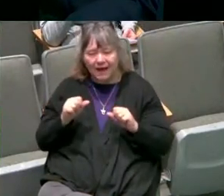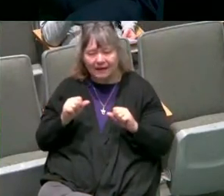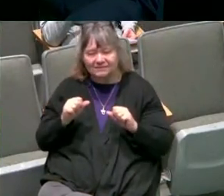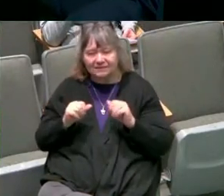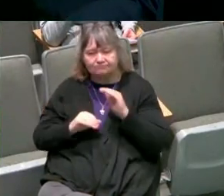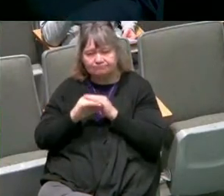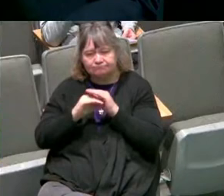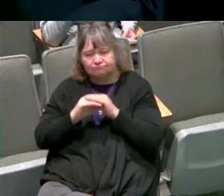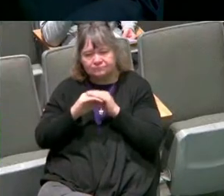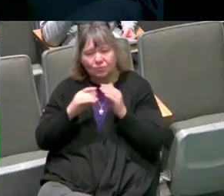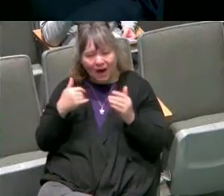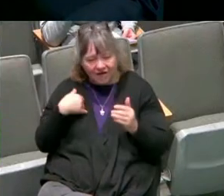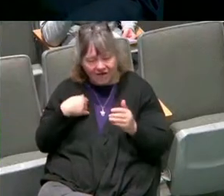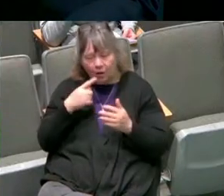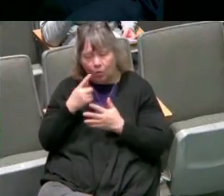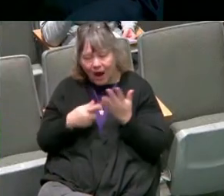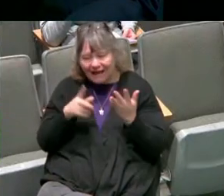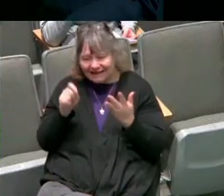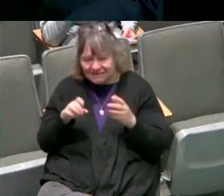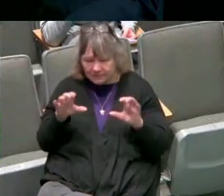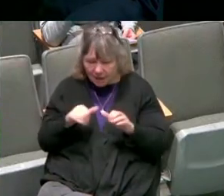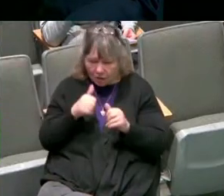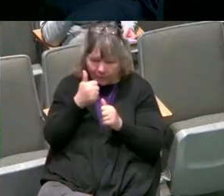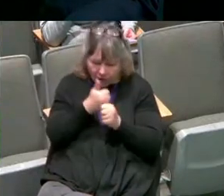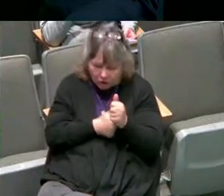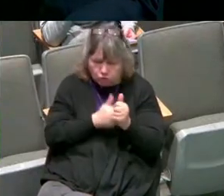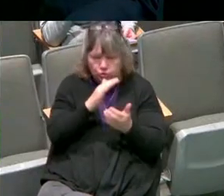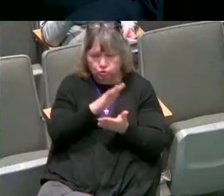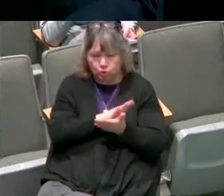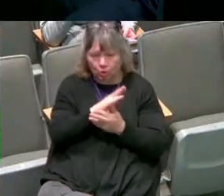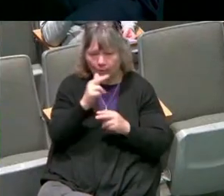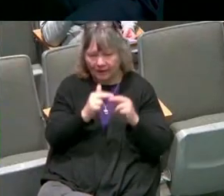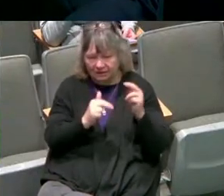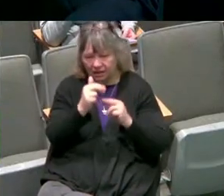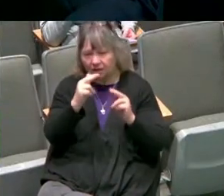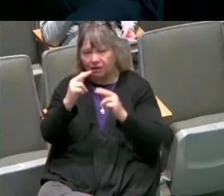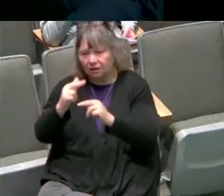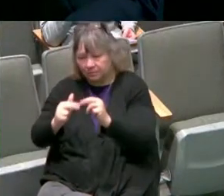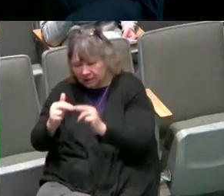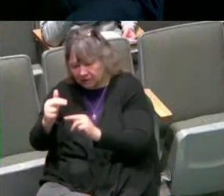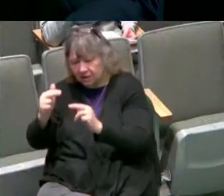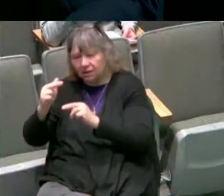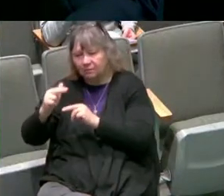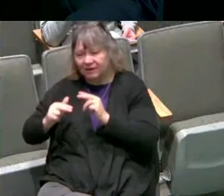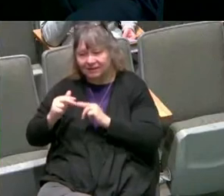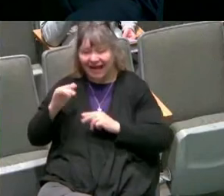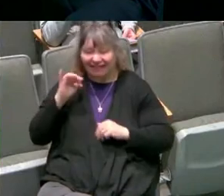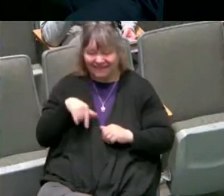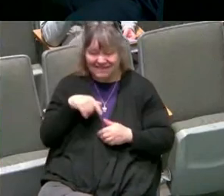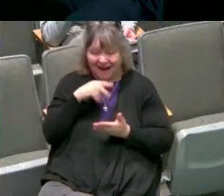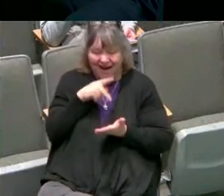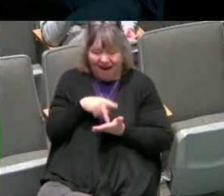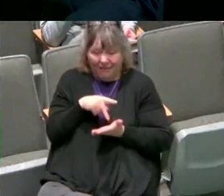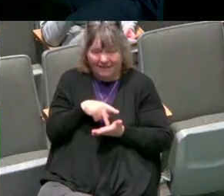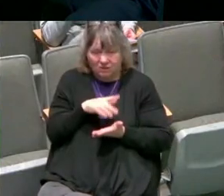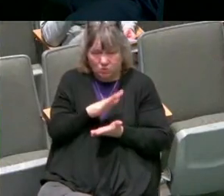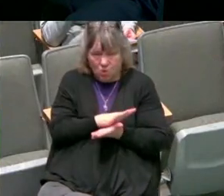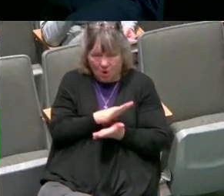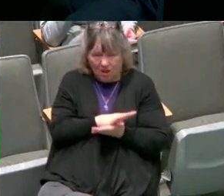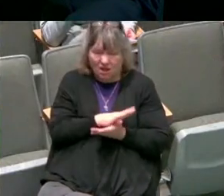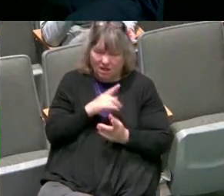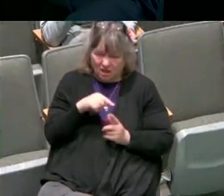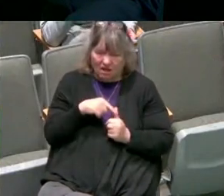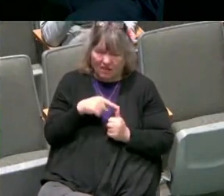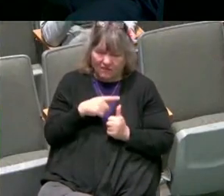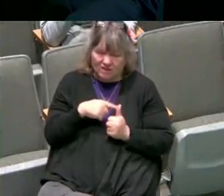handle and what needs to be done at each School building and this Hopkins school is one of those